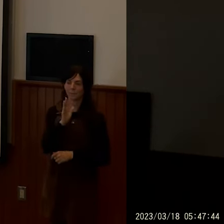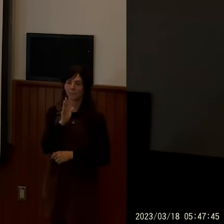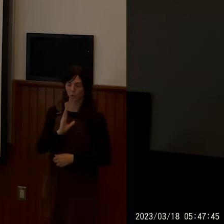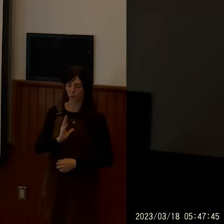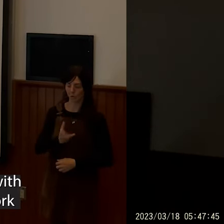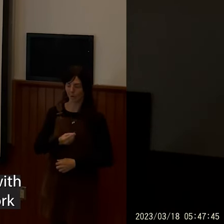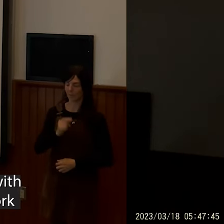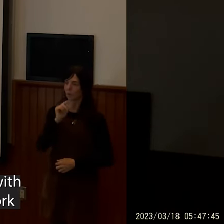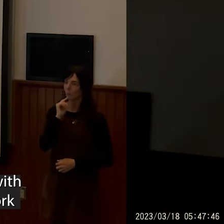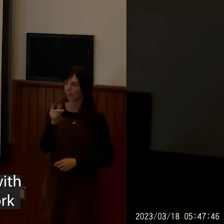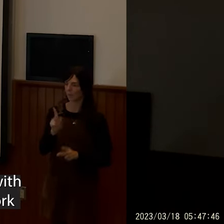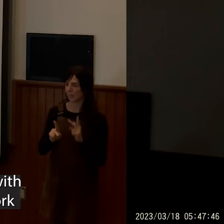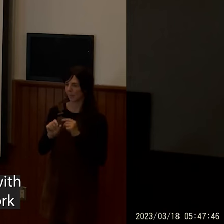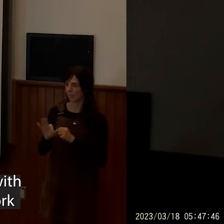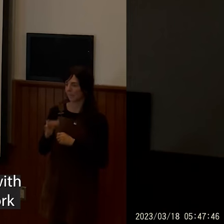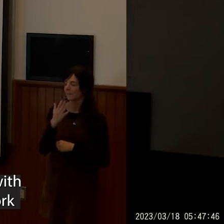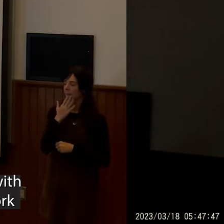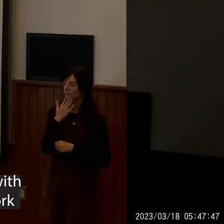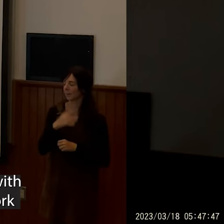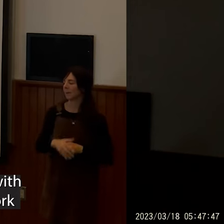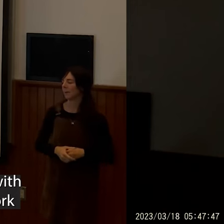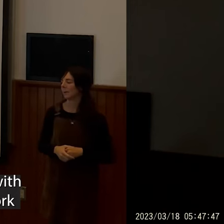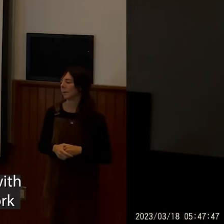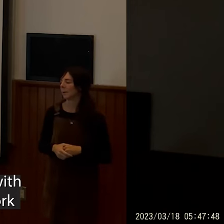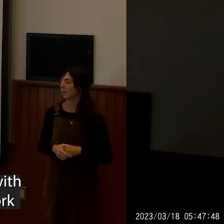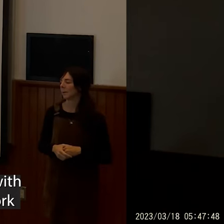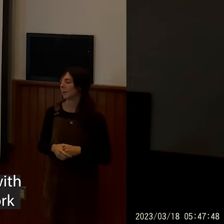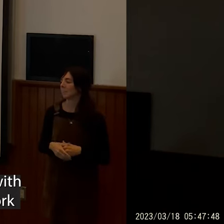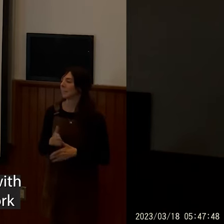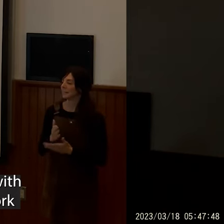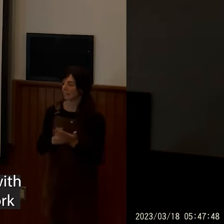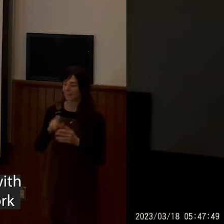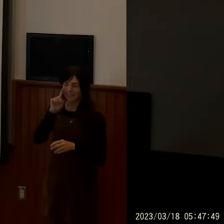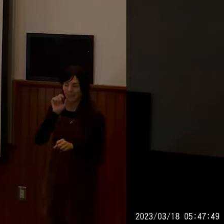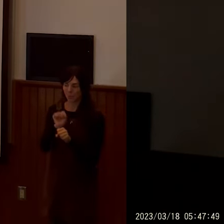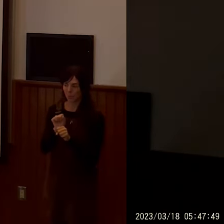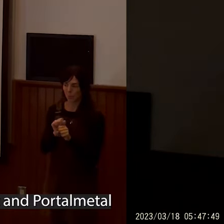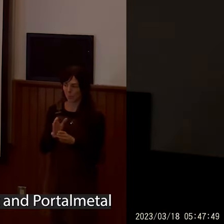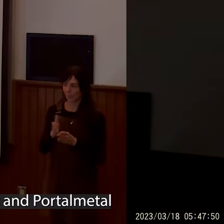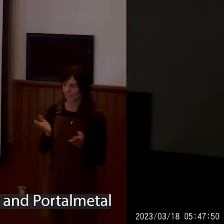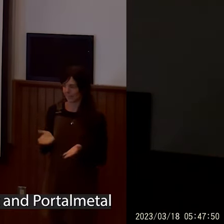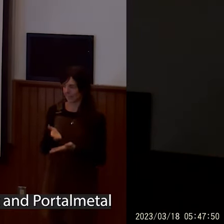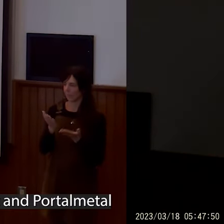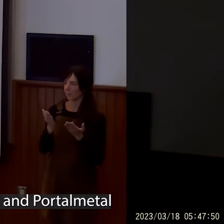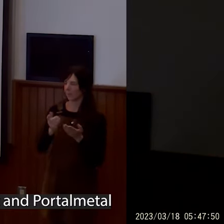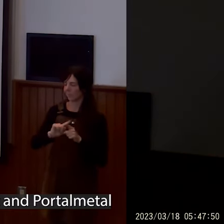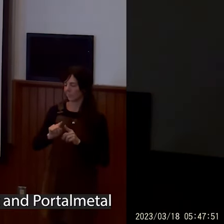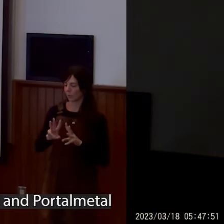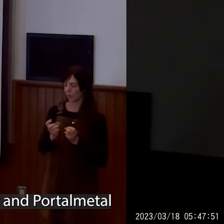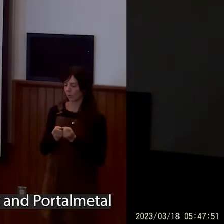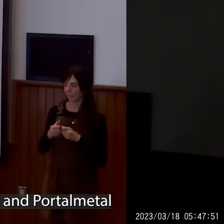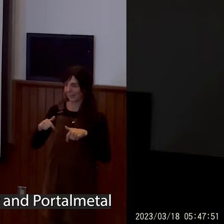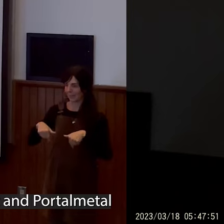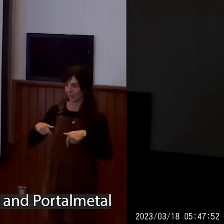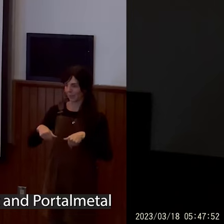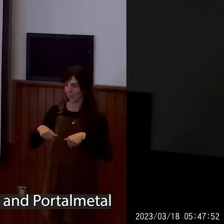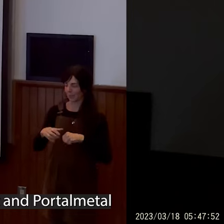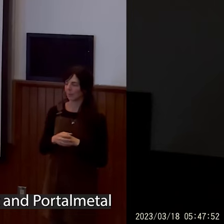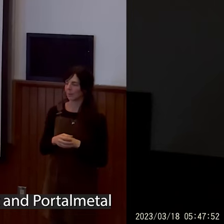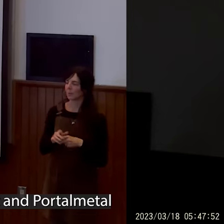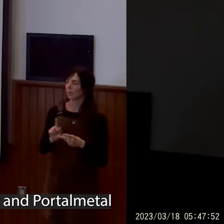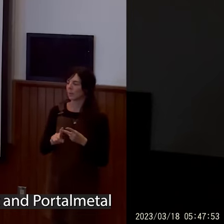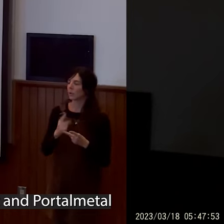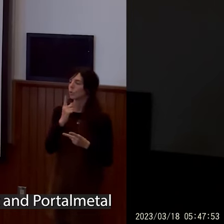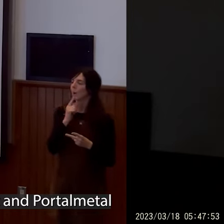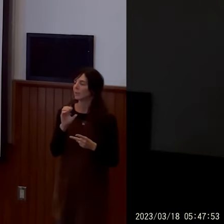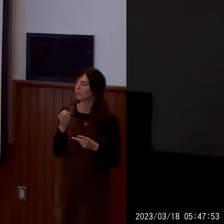color. Part of that work was done here with Maggie Sex Worker Action Network, a series of workshops. I also talk about Redshift